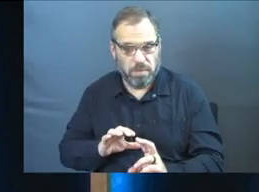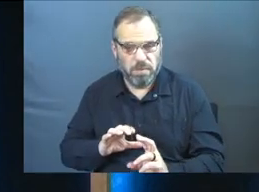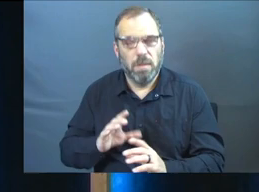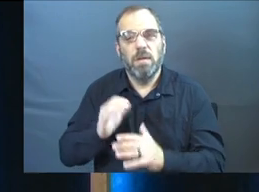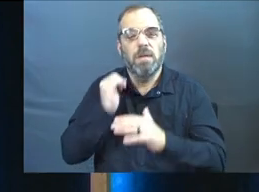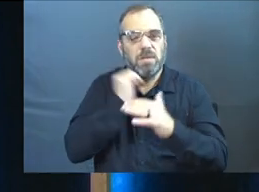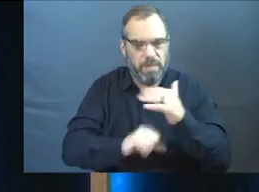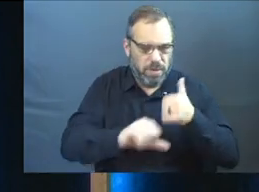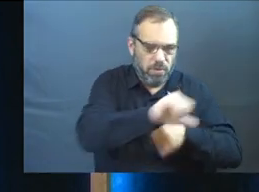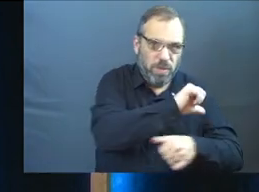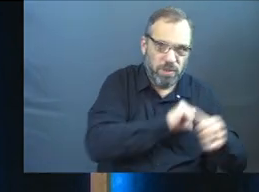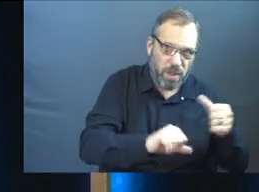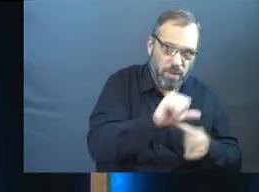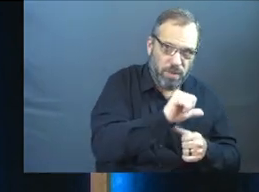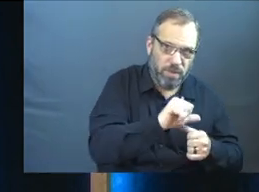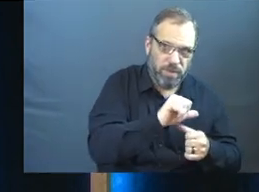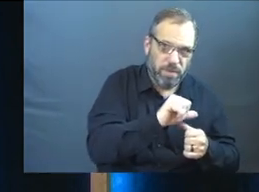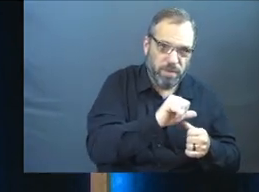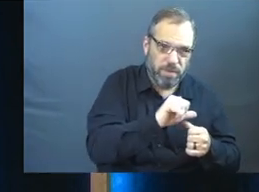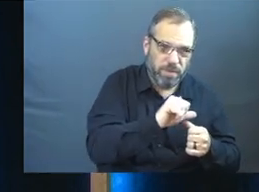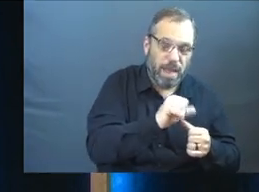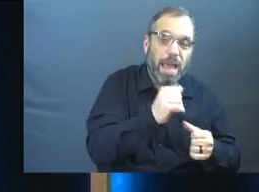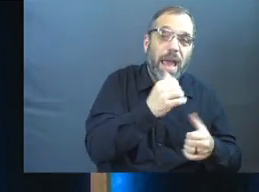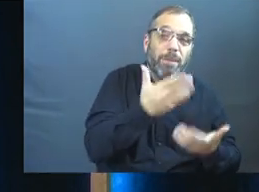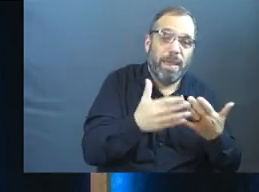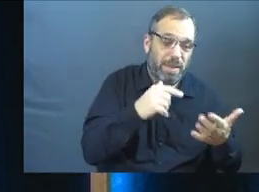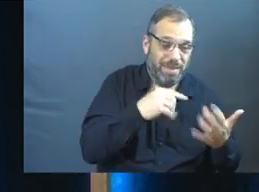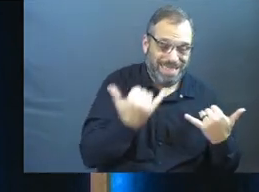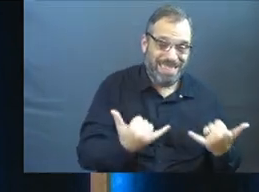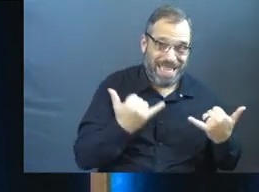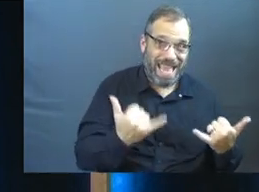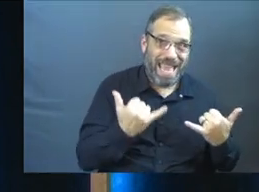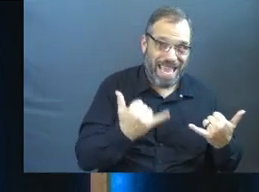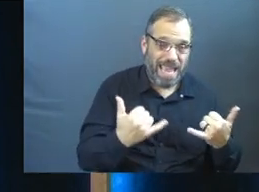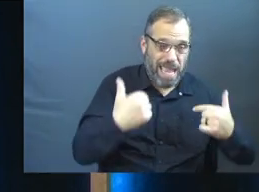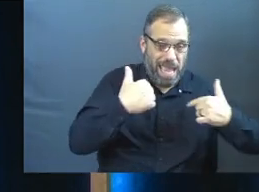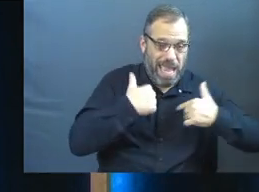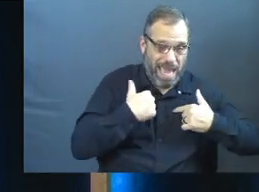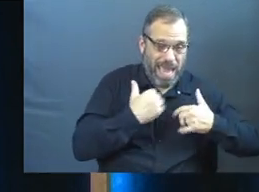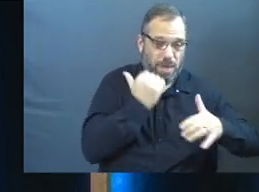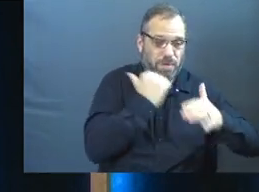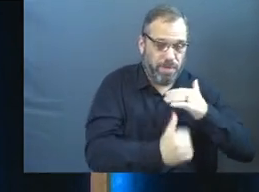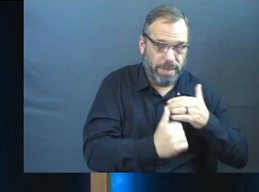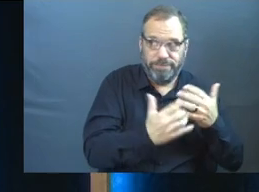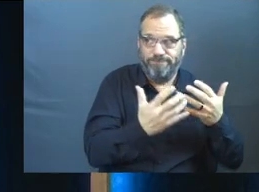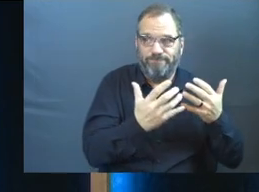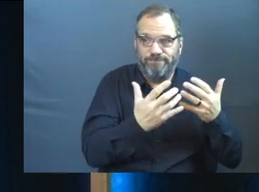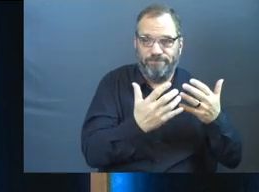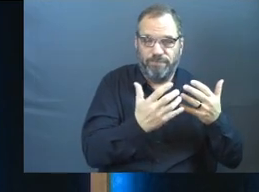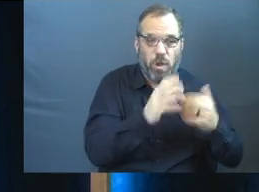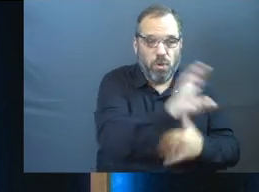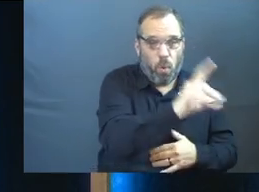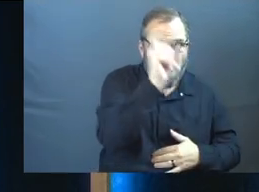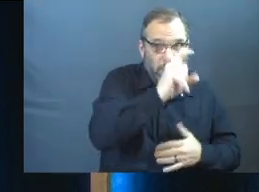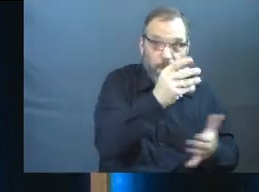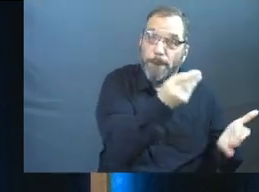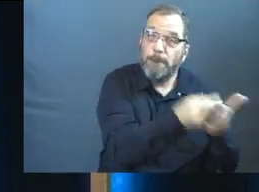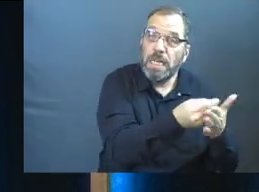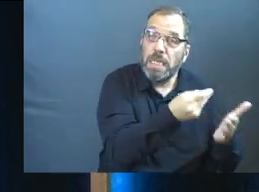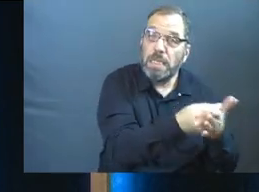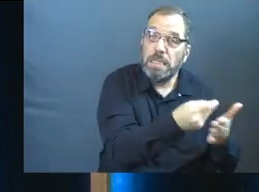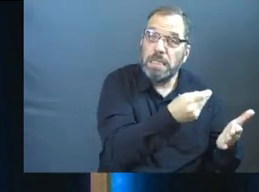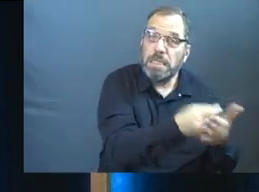we submit to each other. And maybe on this day, I'm going to submit to your wisdom about